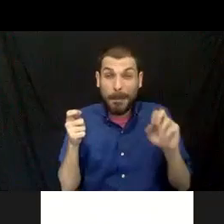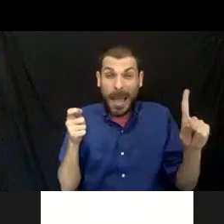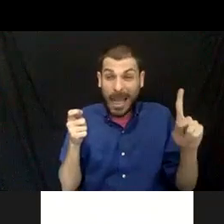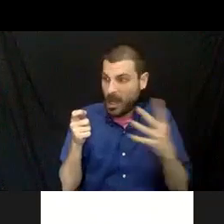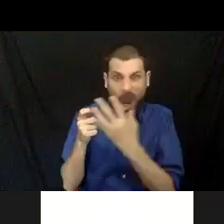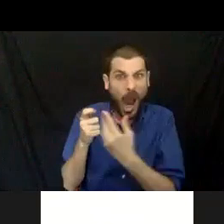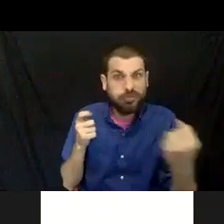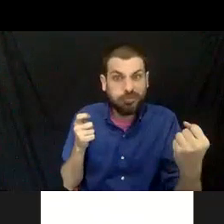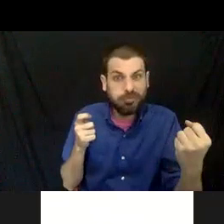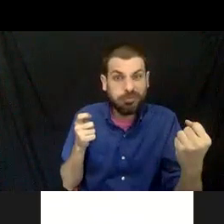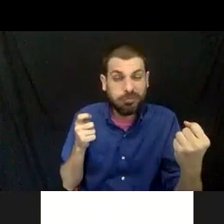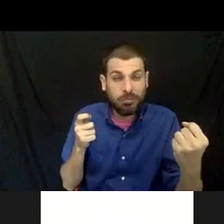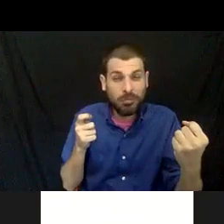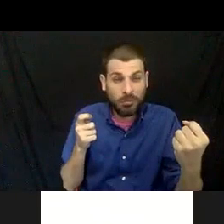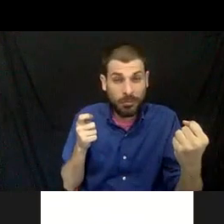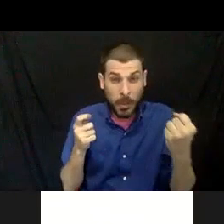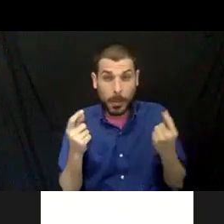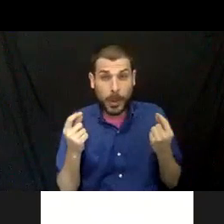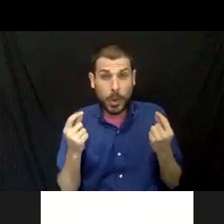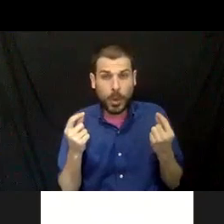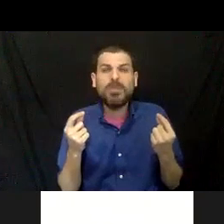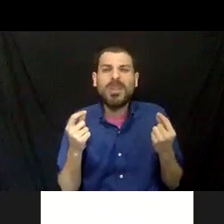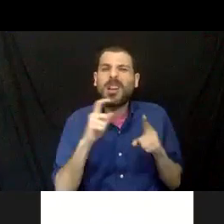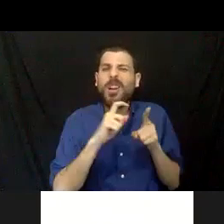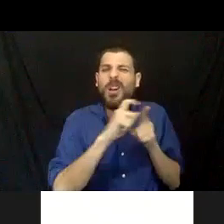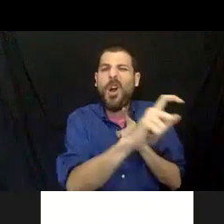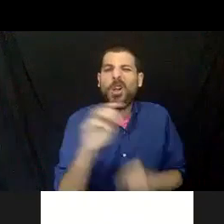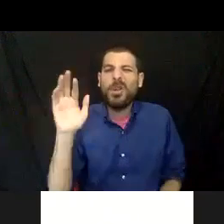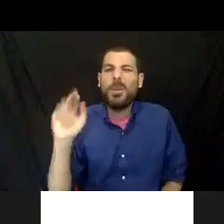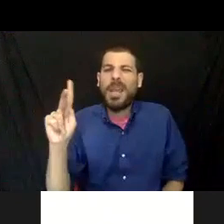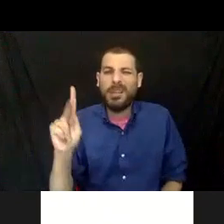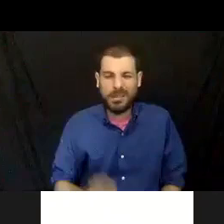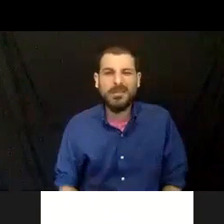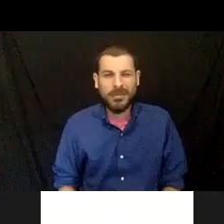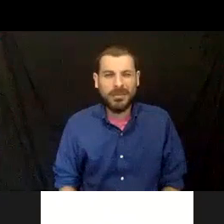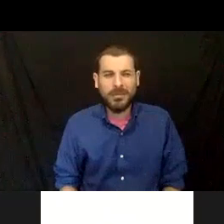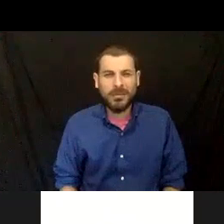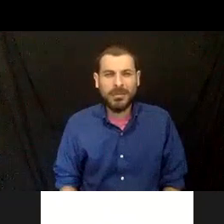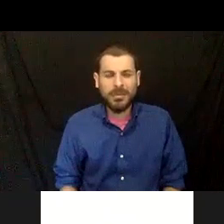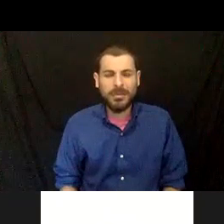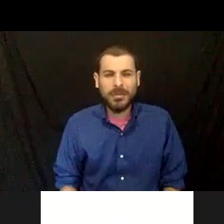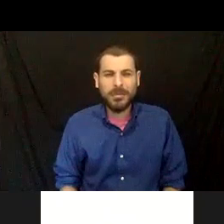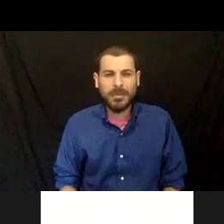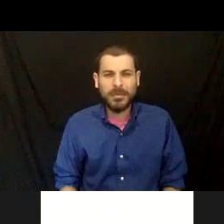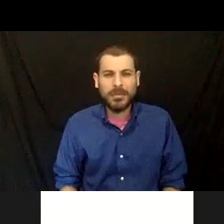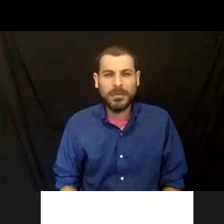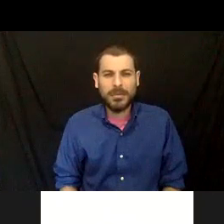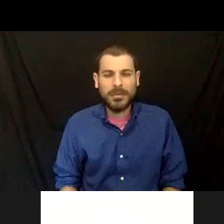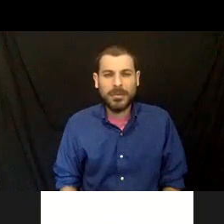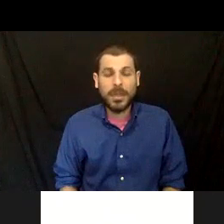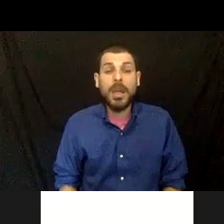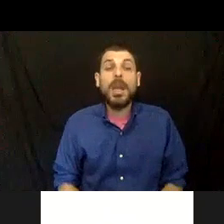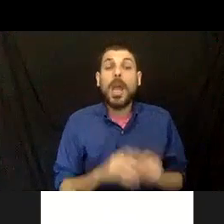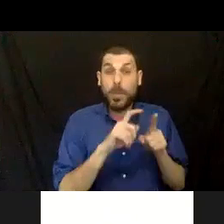My recommendation would be call up your bank and suggest that your bank or your credit